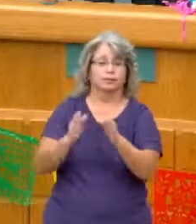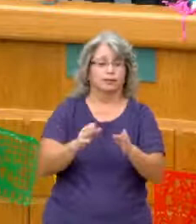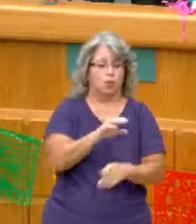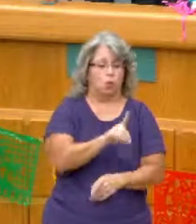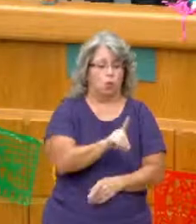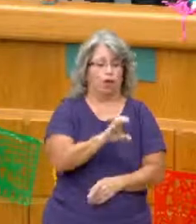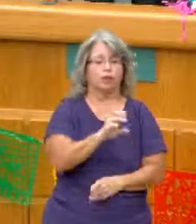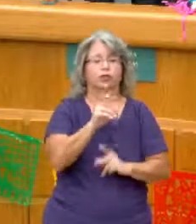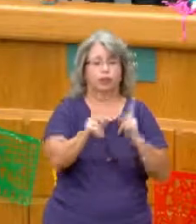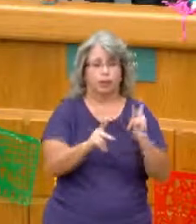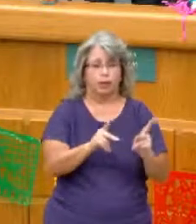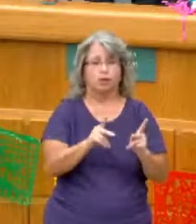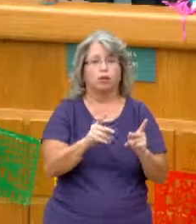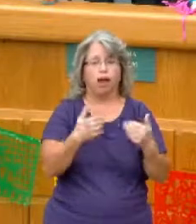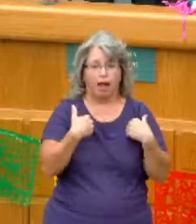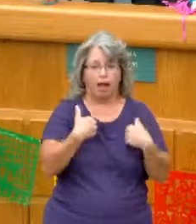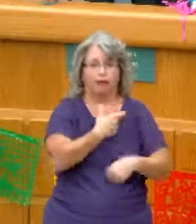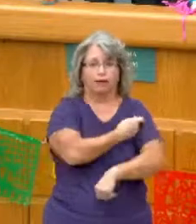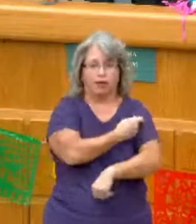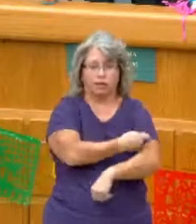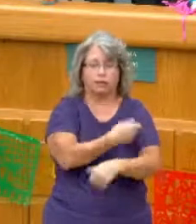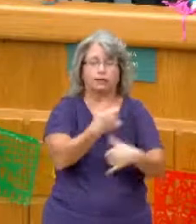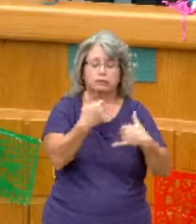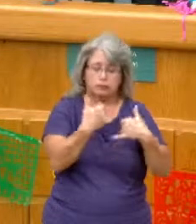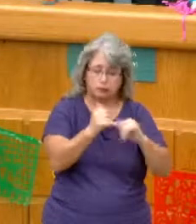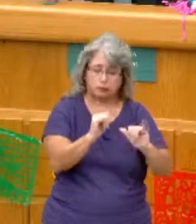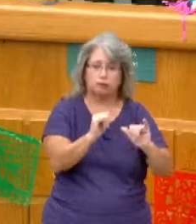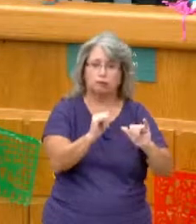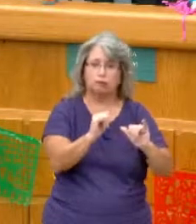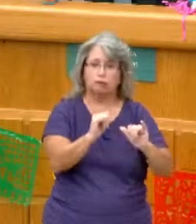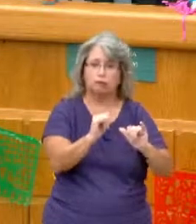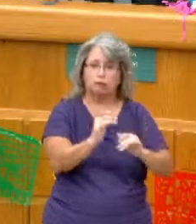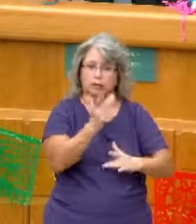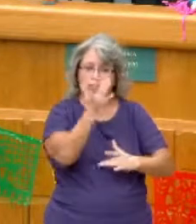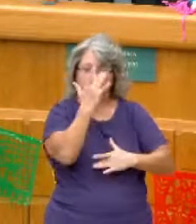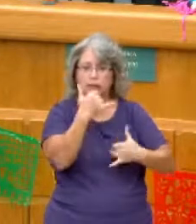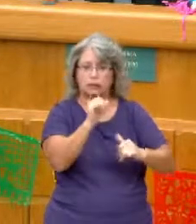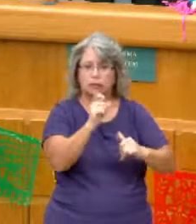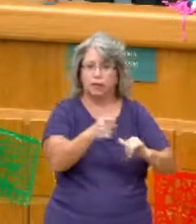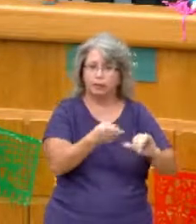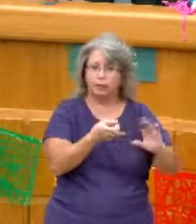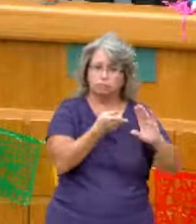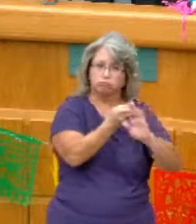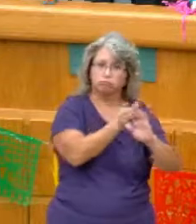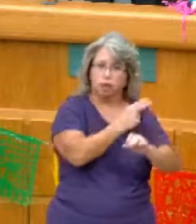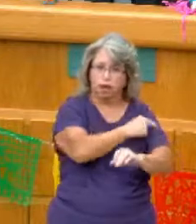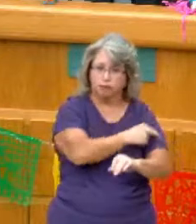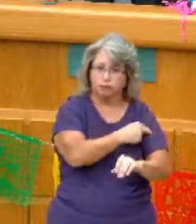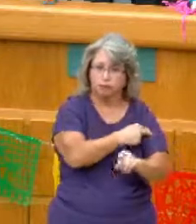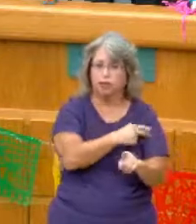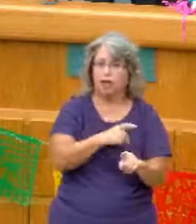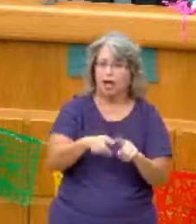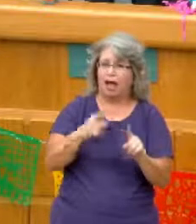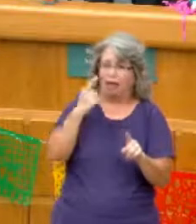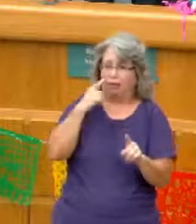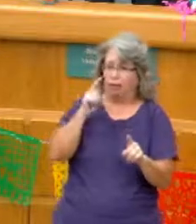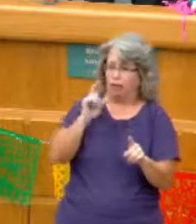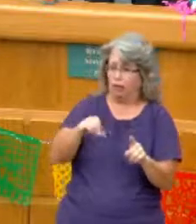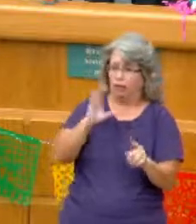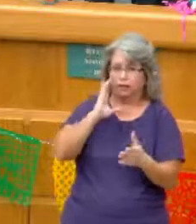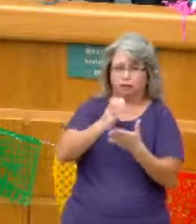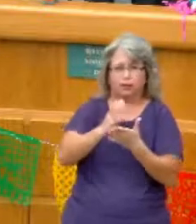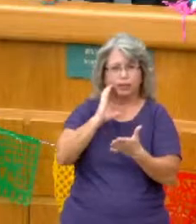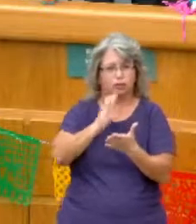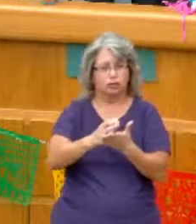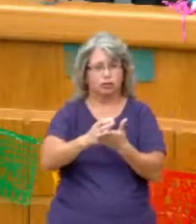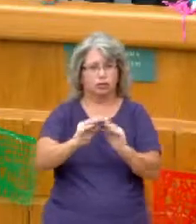were vaccinated that ended up in the hospital. So I think these pictures speak for themselves, but I think they're important to remind people